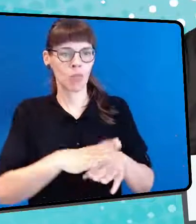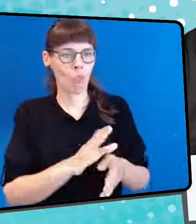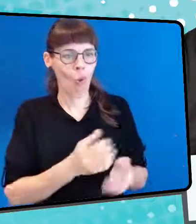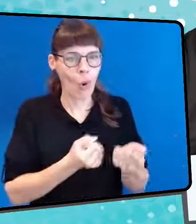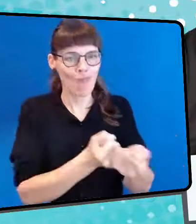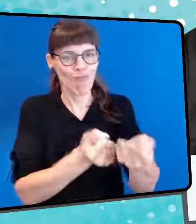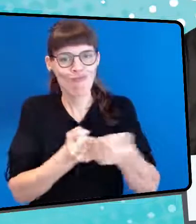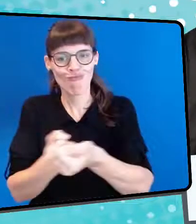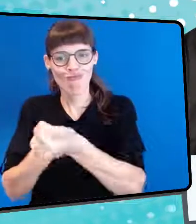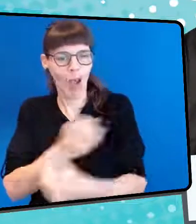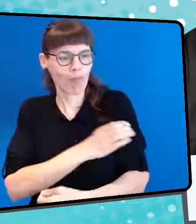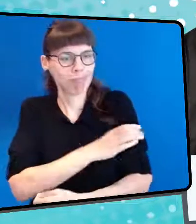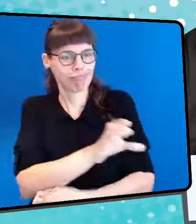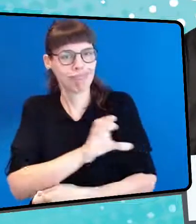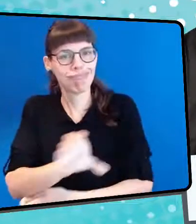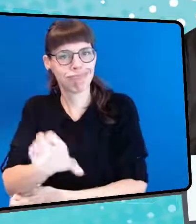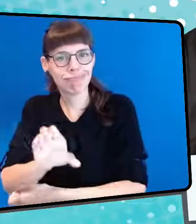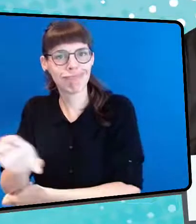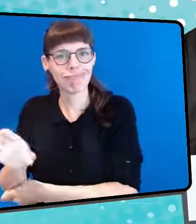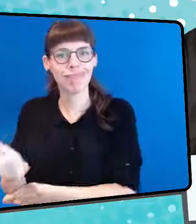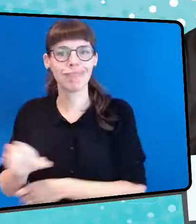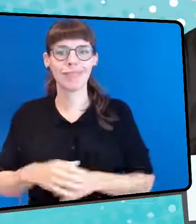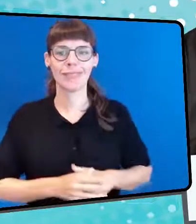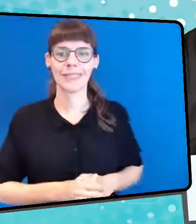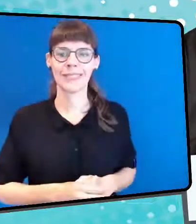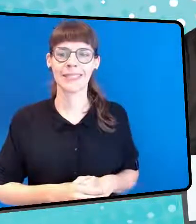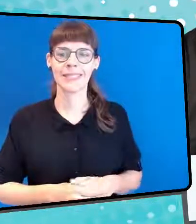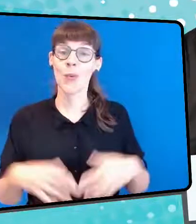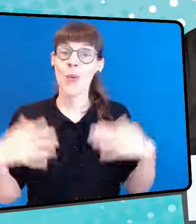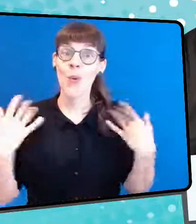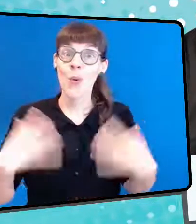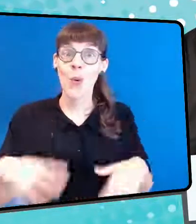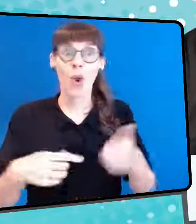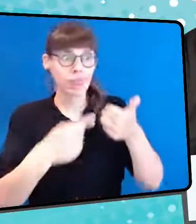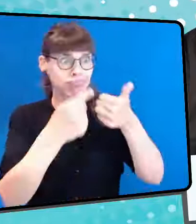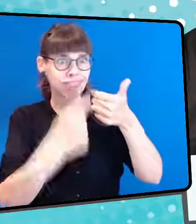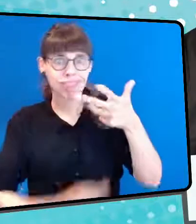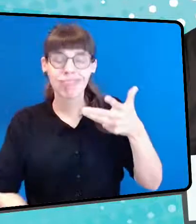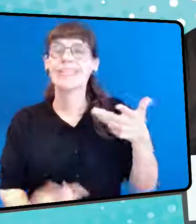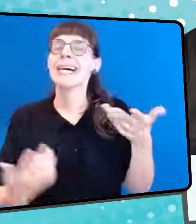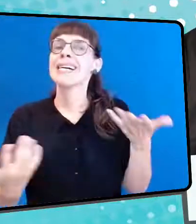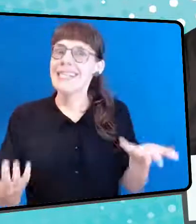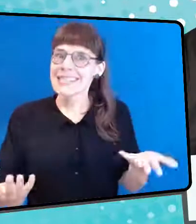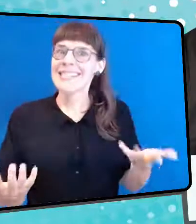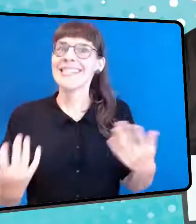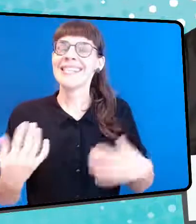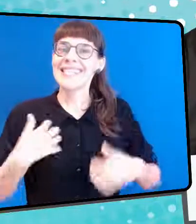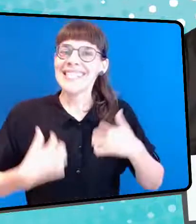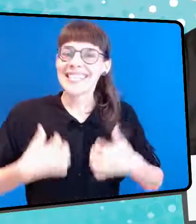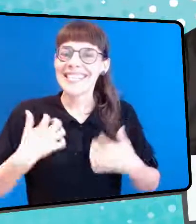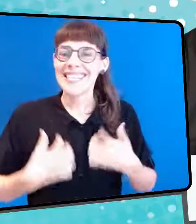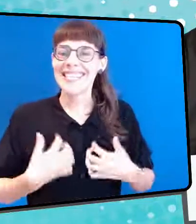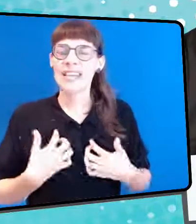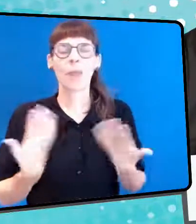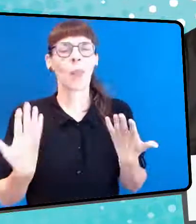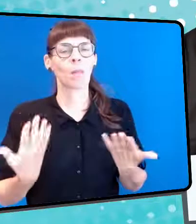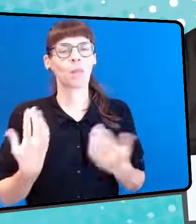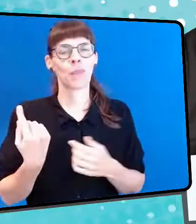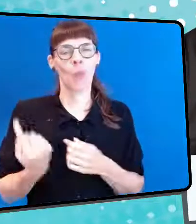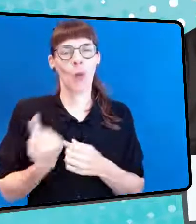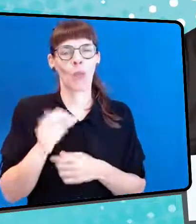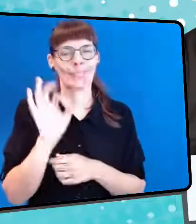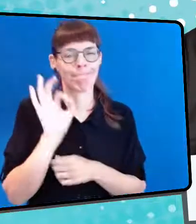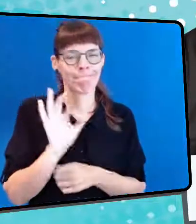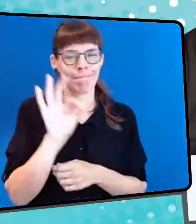Fabulous. Gosh, there's so much we need to unpick, but something that we always ask our guests is